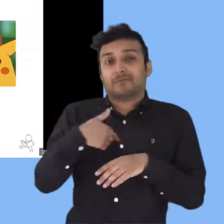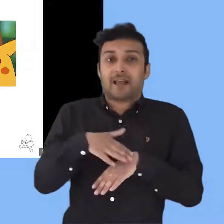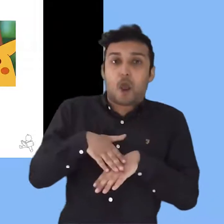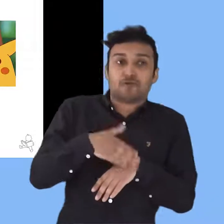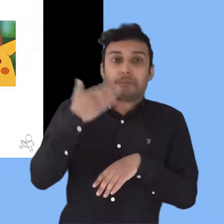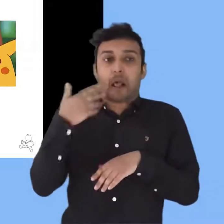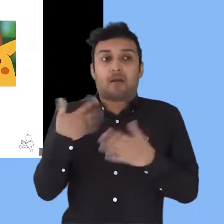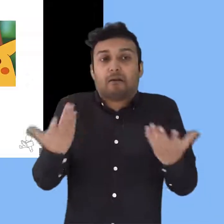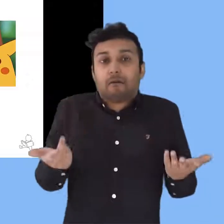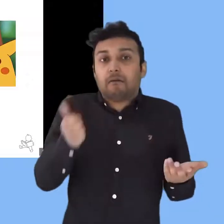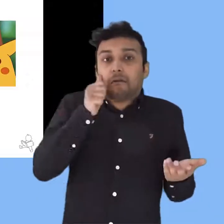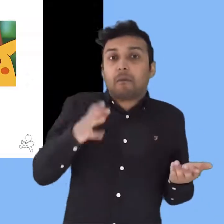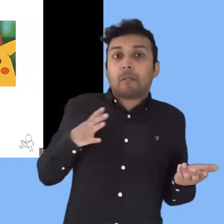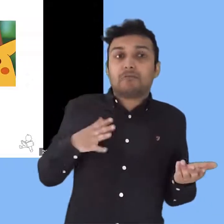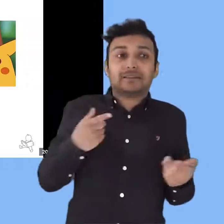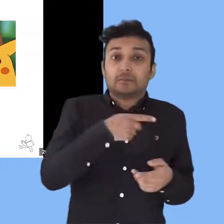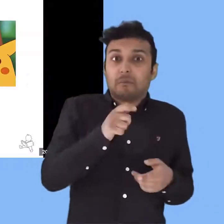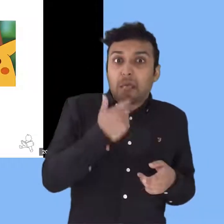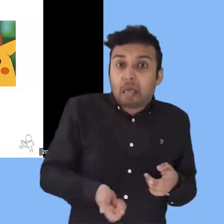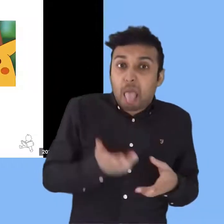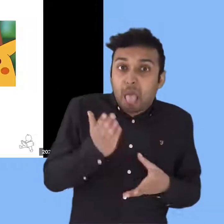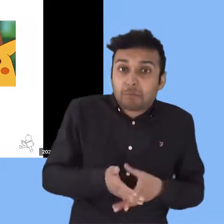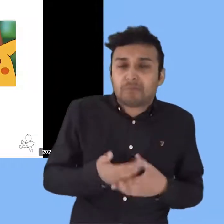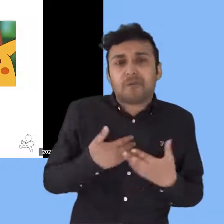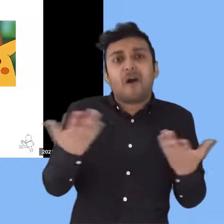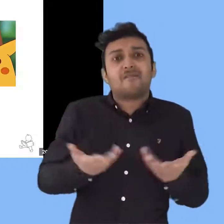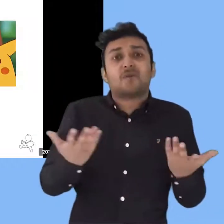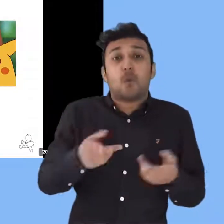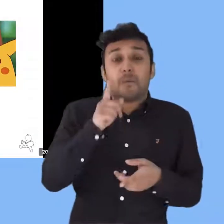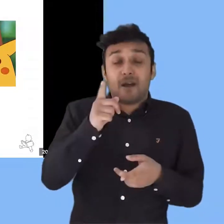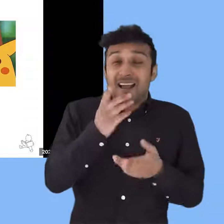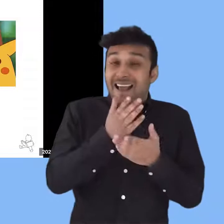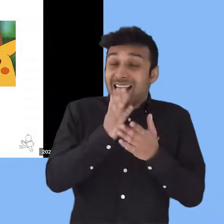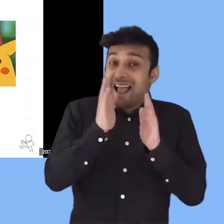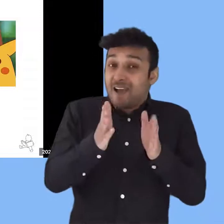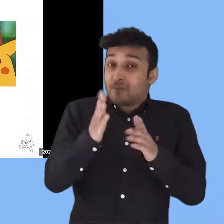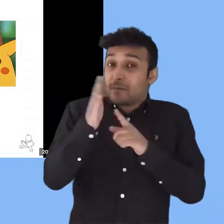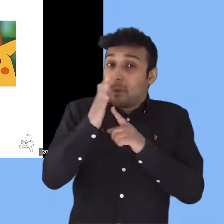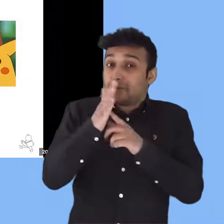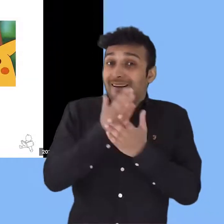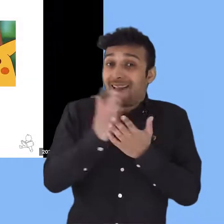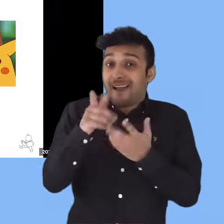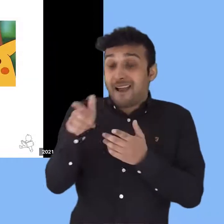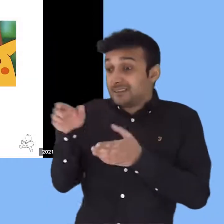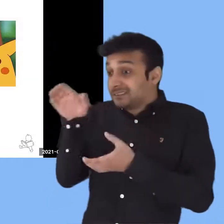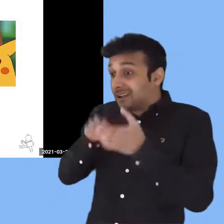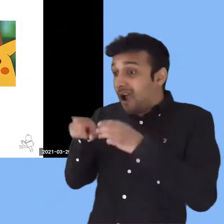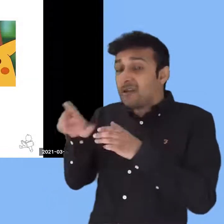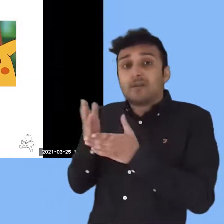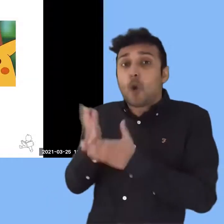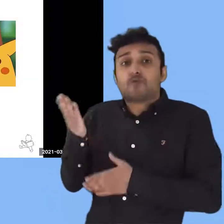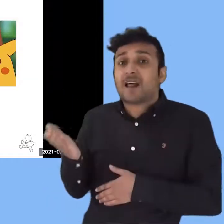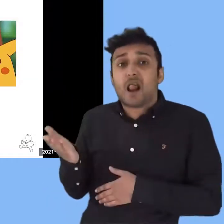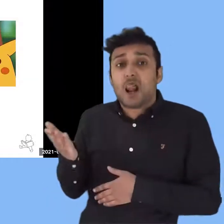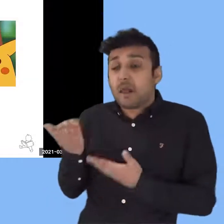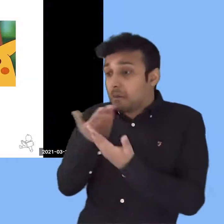race as unreal as a scientific category, but absolutely real in the present moment in terms of how we structure our world with our